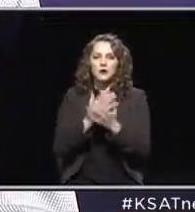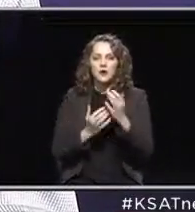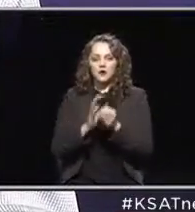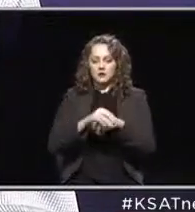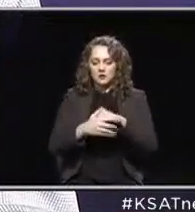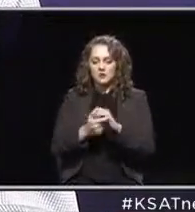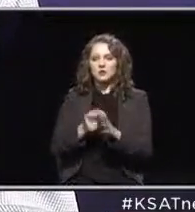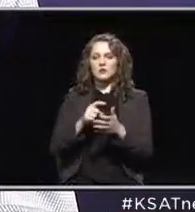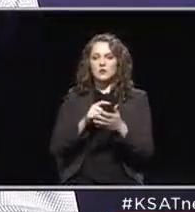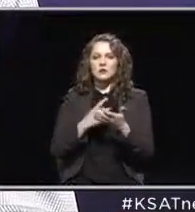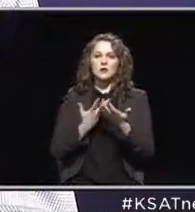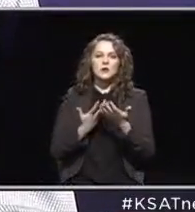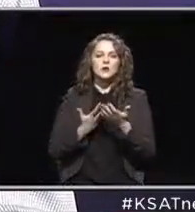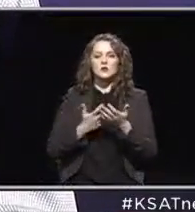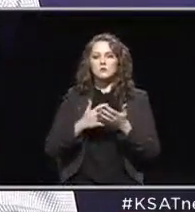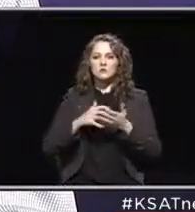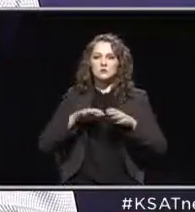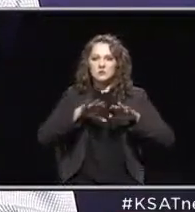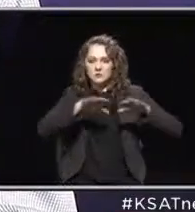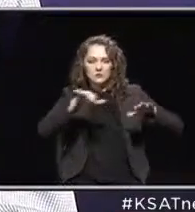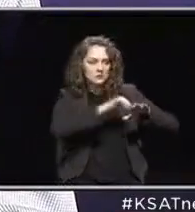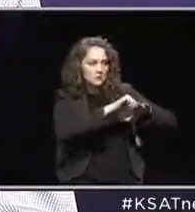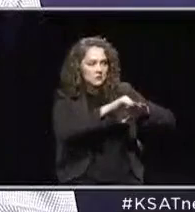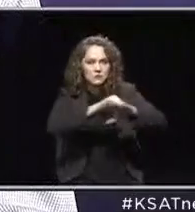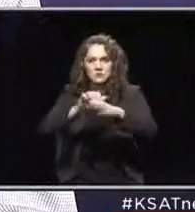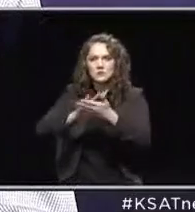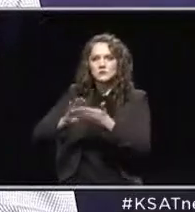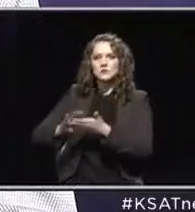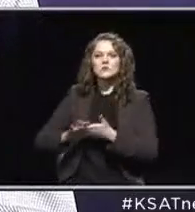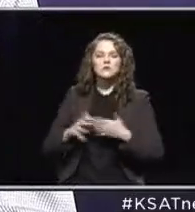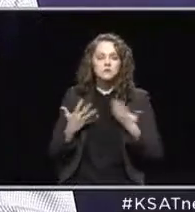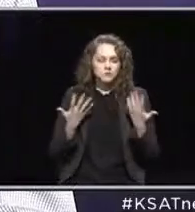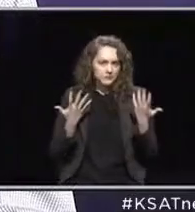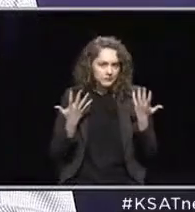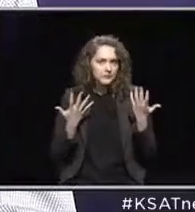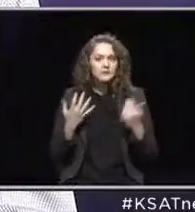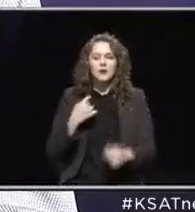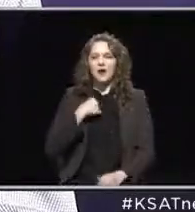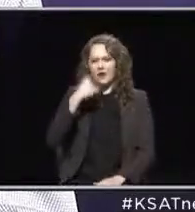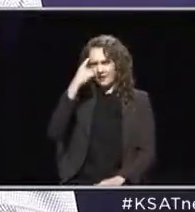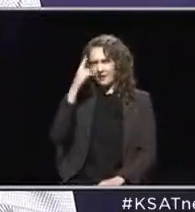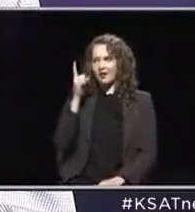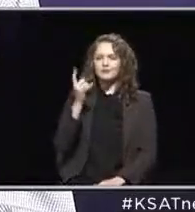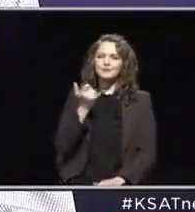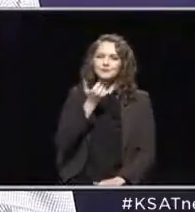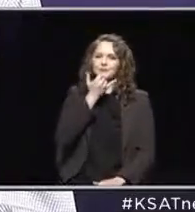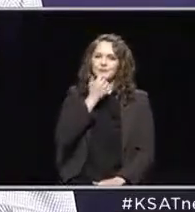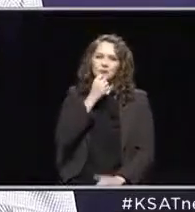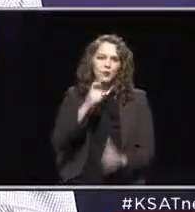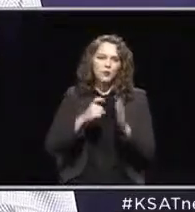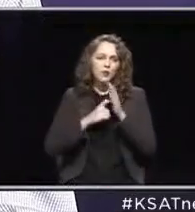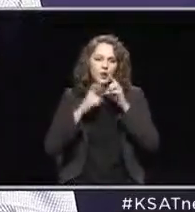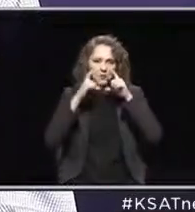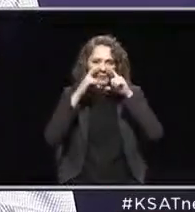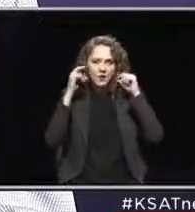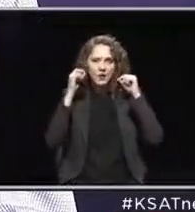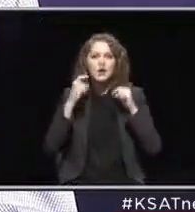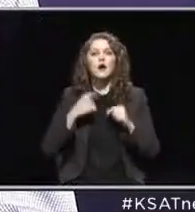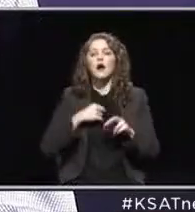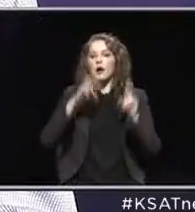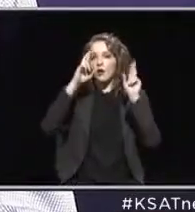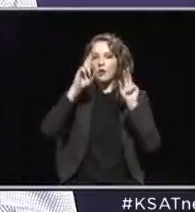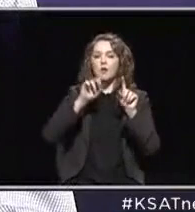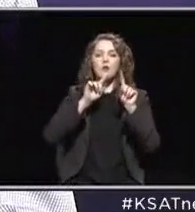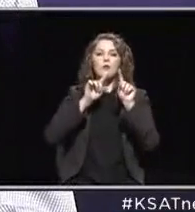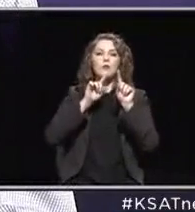all those sort of washing down services. So I thought that was a mistake. I hope that, I believe under the order, we'll be